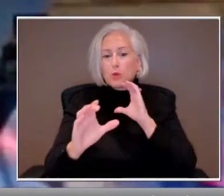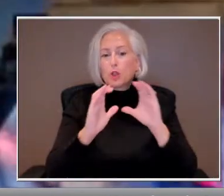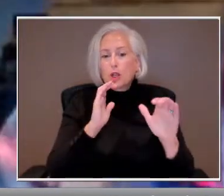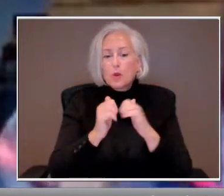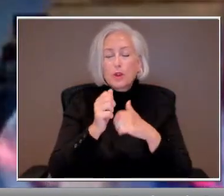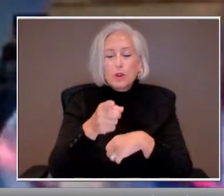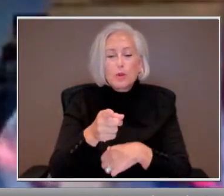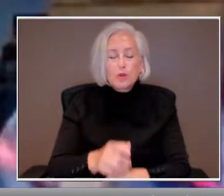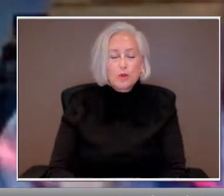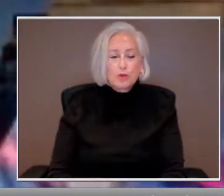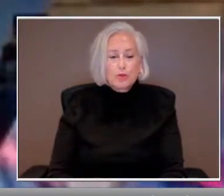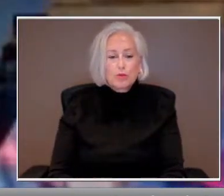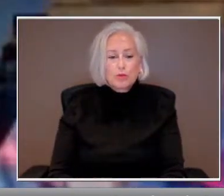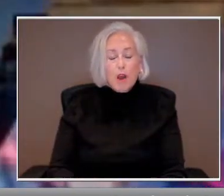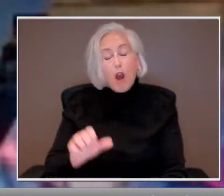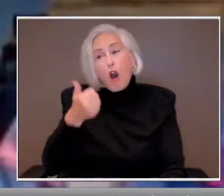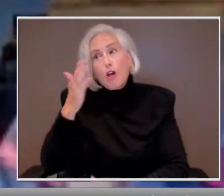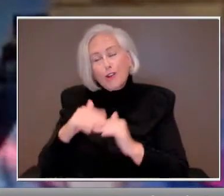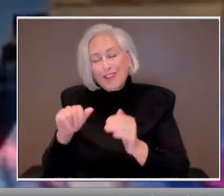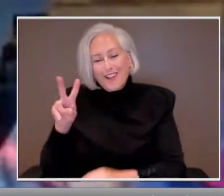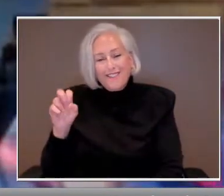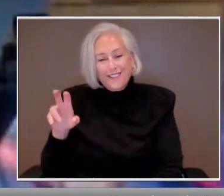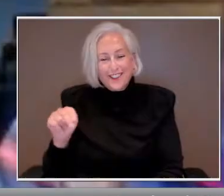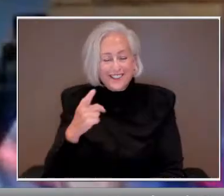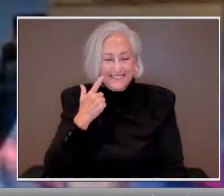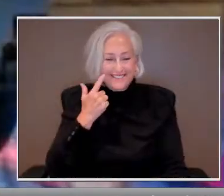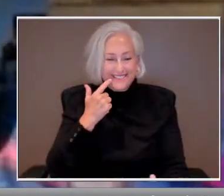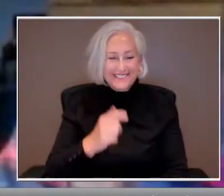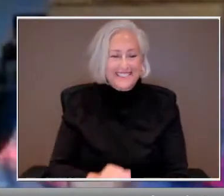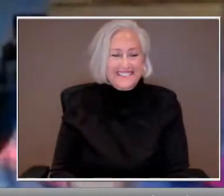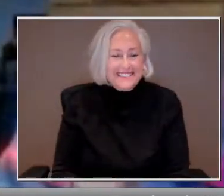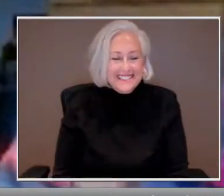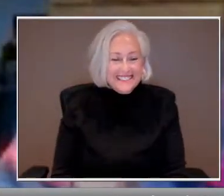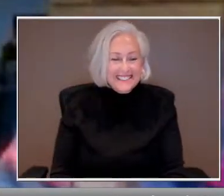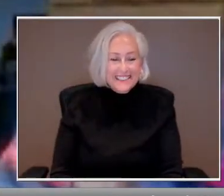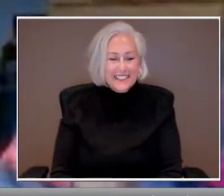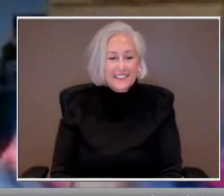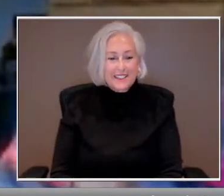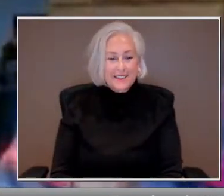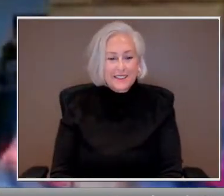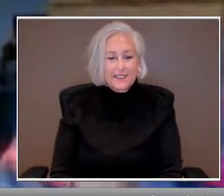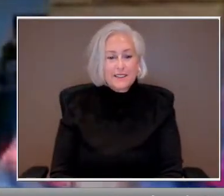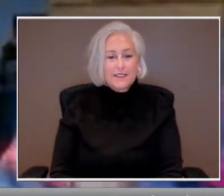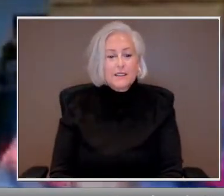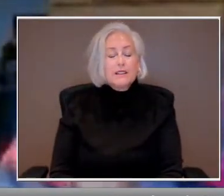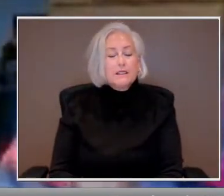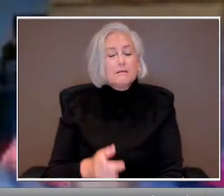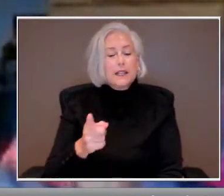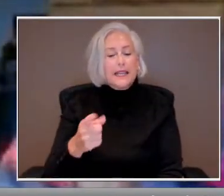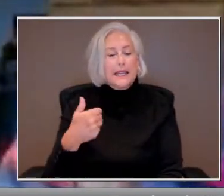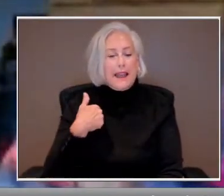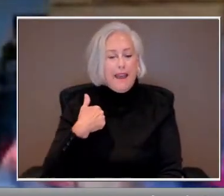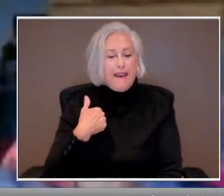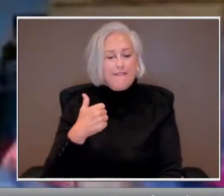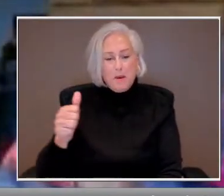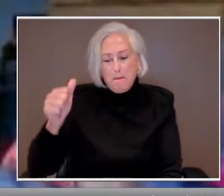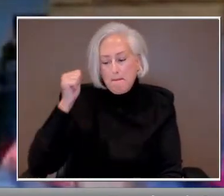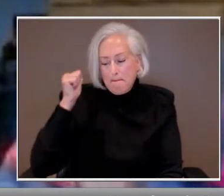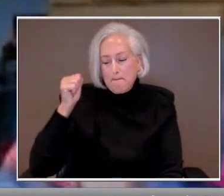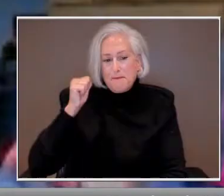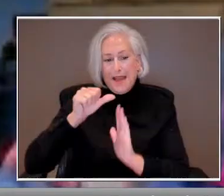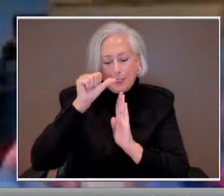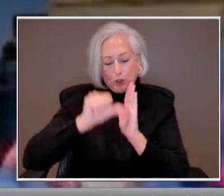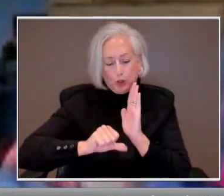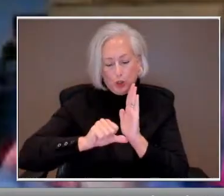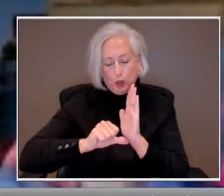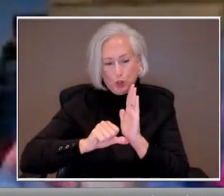Besides Vern. Well, when he had back surgery, and so he was in